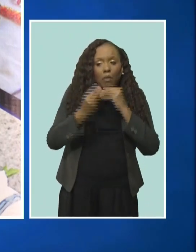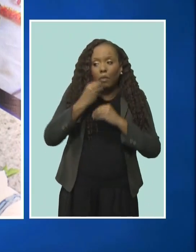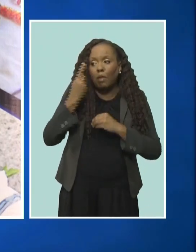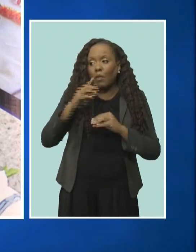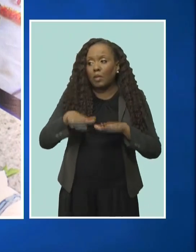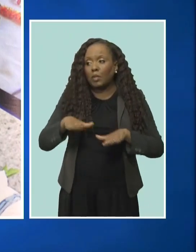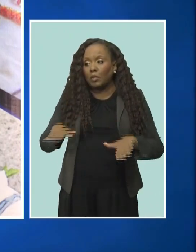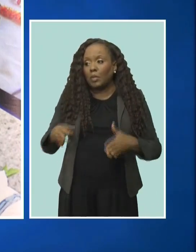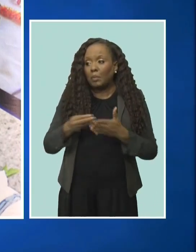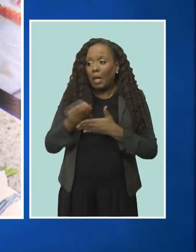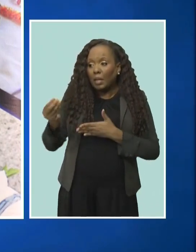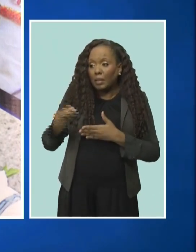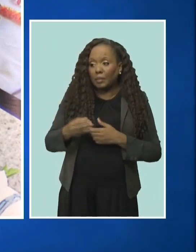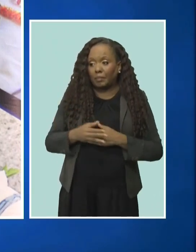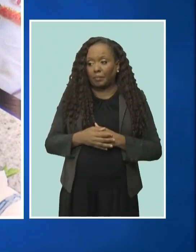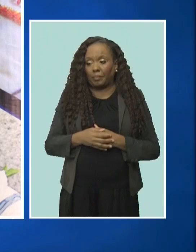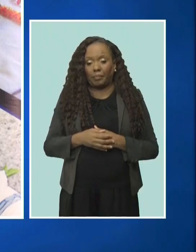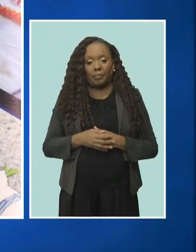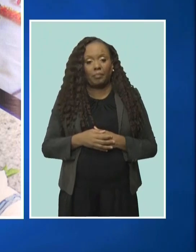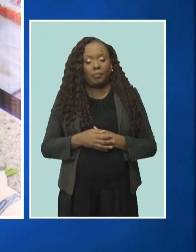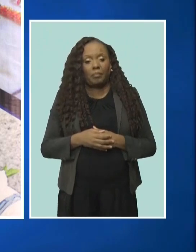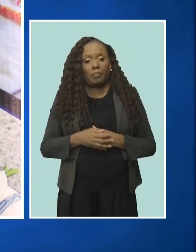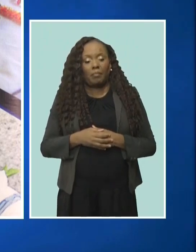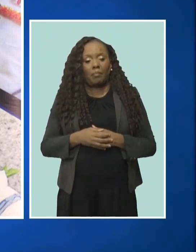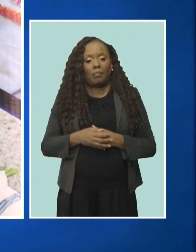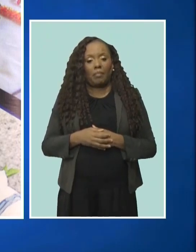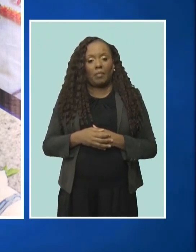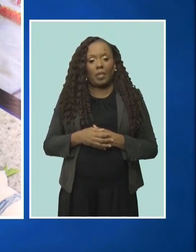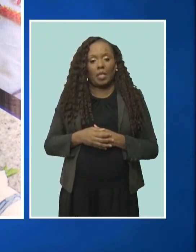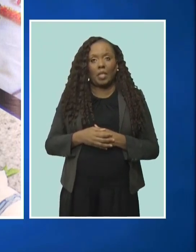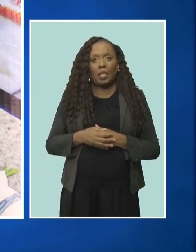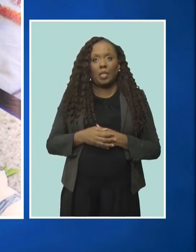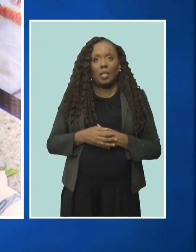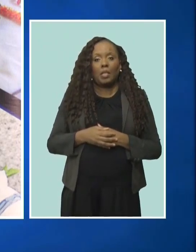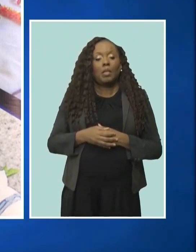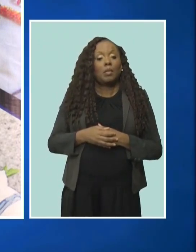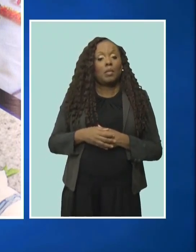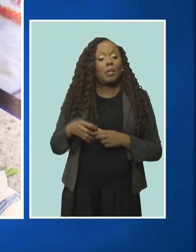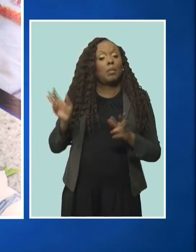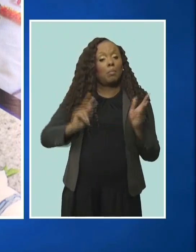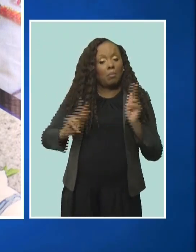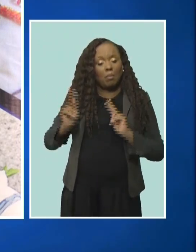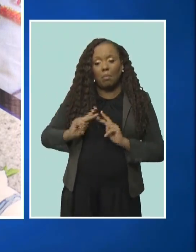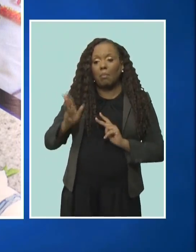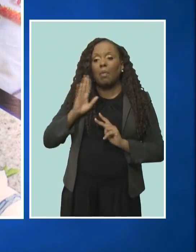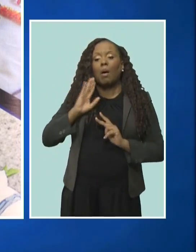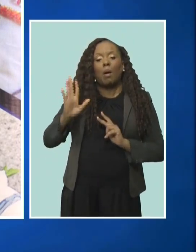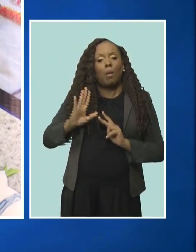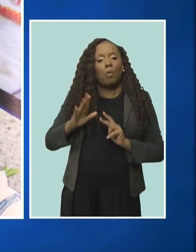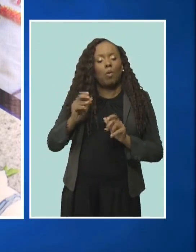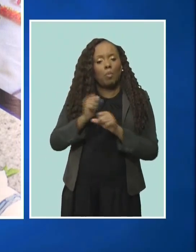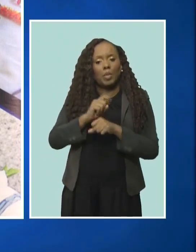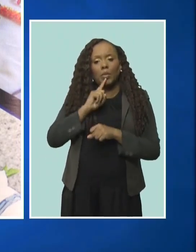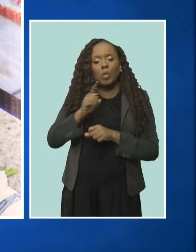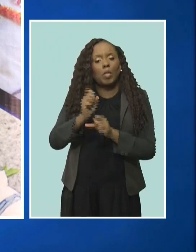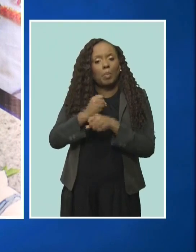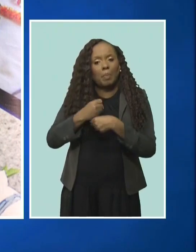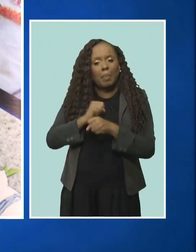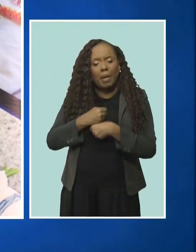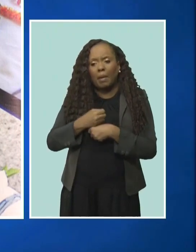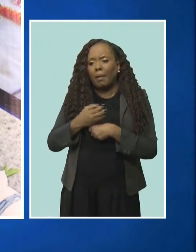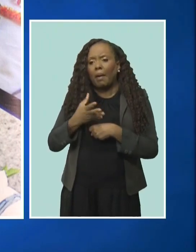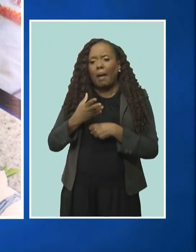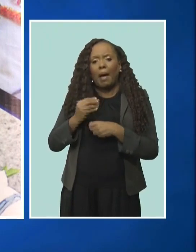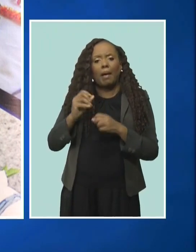therefore, manufacturers are not going to abandon that space. What the policy does is that it leads us down the